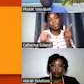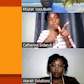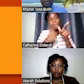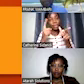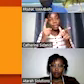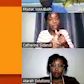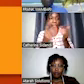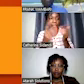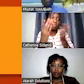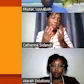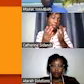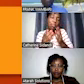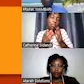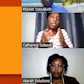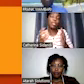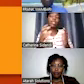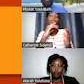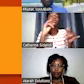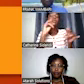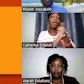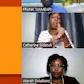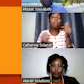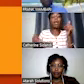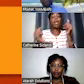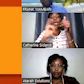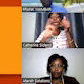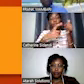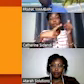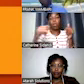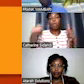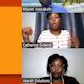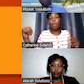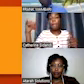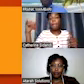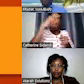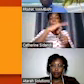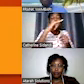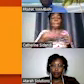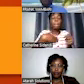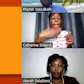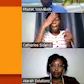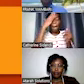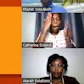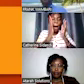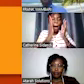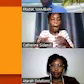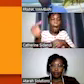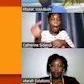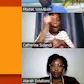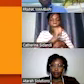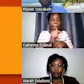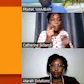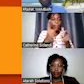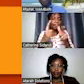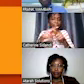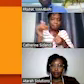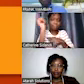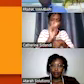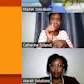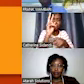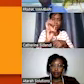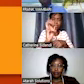be a spouse going abroad. I know one case, somebody just came here, stayed for about 20 years.